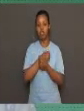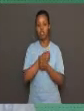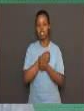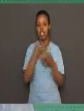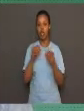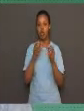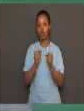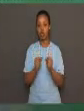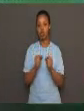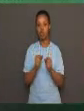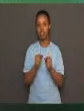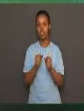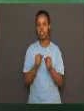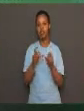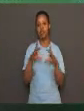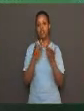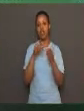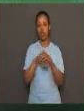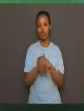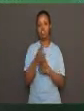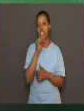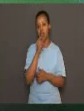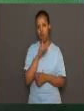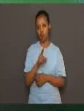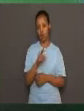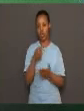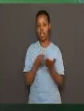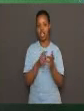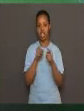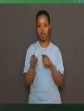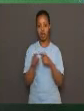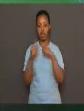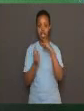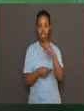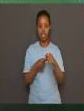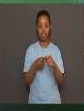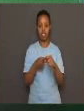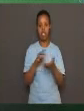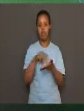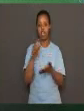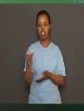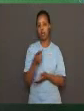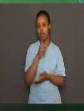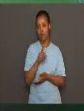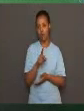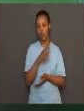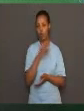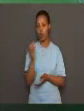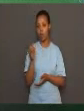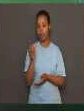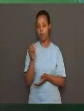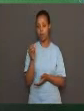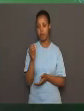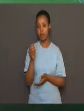turn in class. This potential for punishment may lead to a decrease